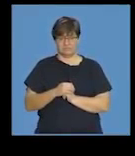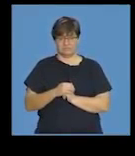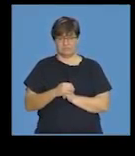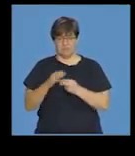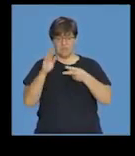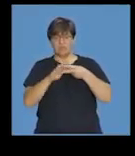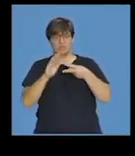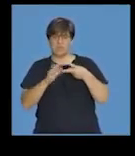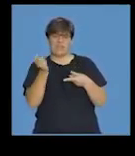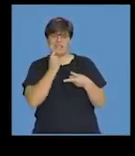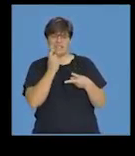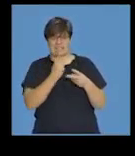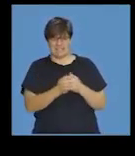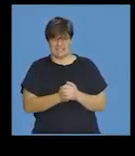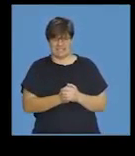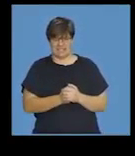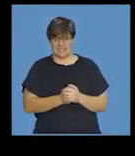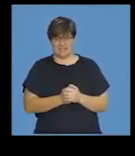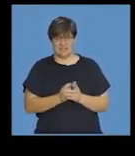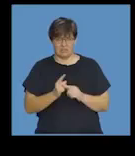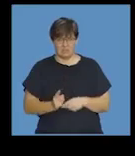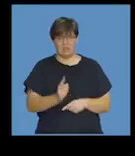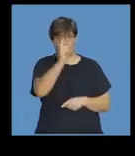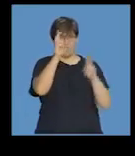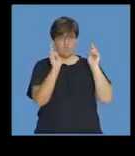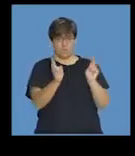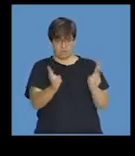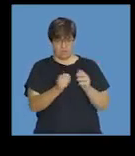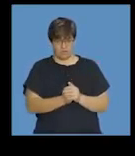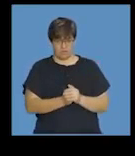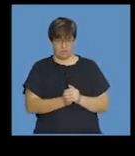two forces are easy because there's my normal,